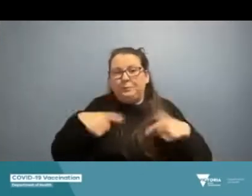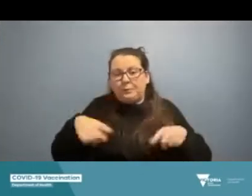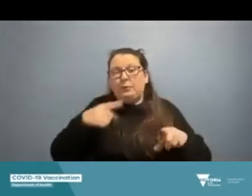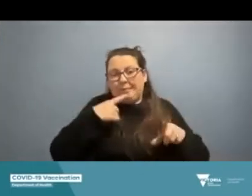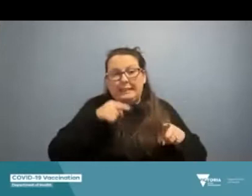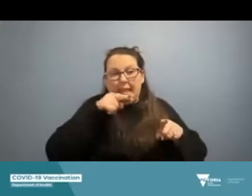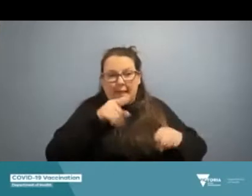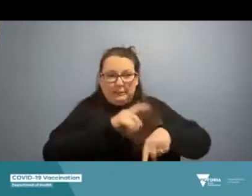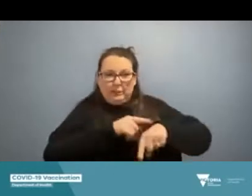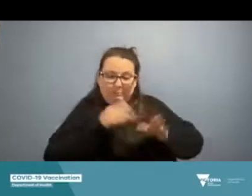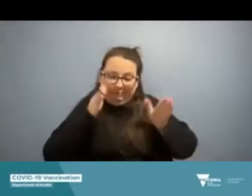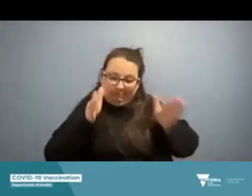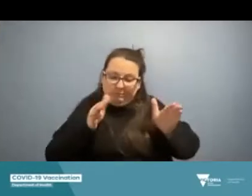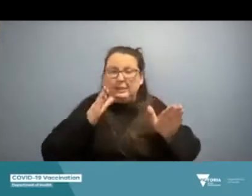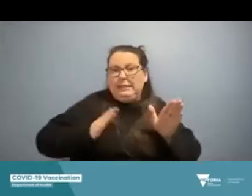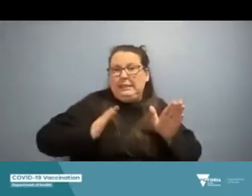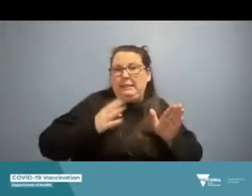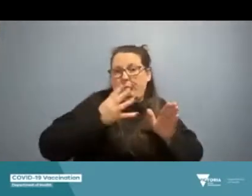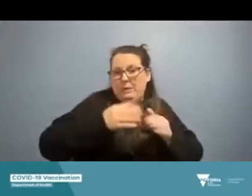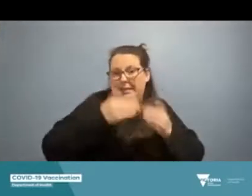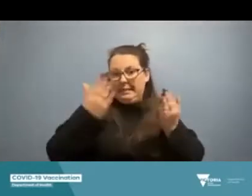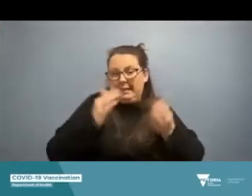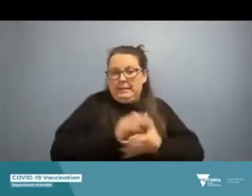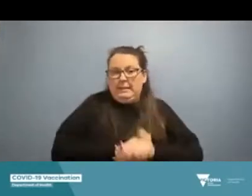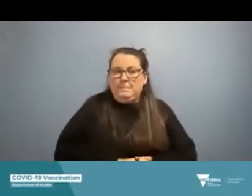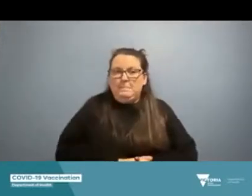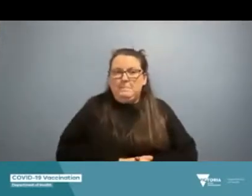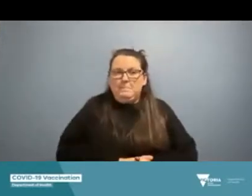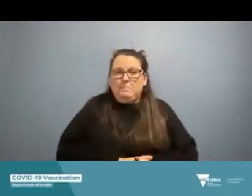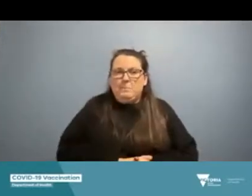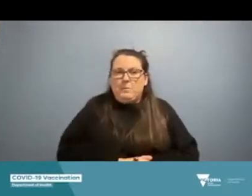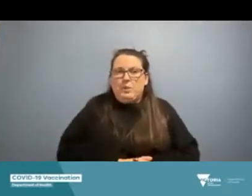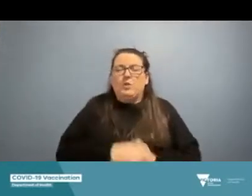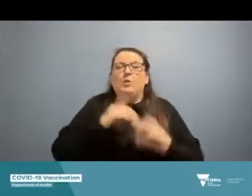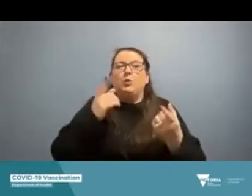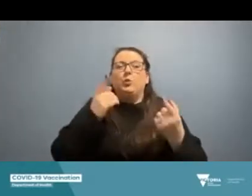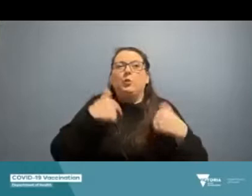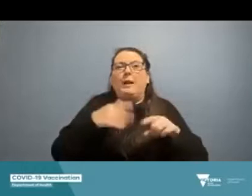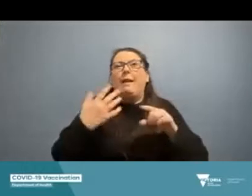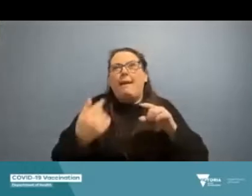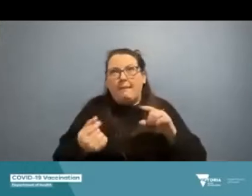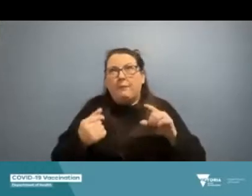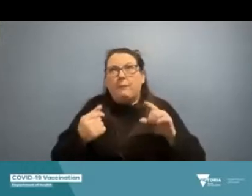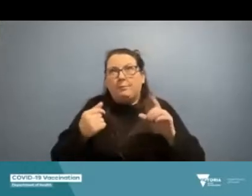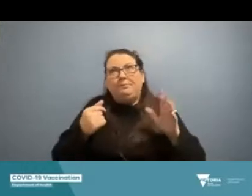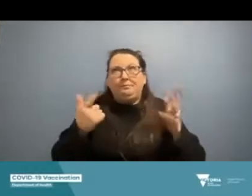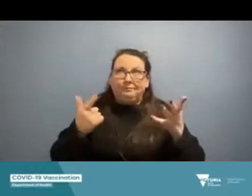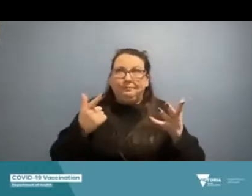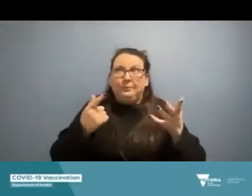period. There is clearance criteria, which is specific to each case as well. So you have to